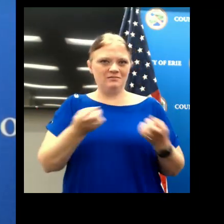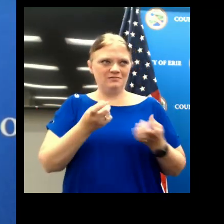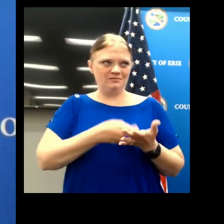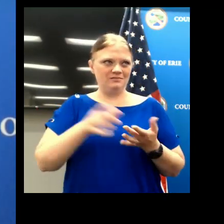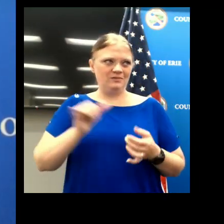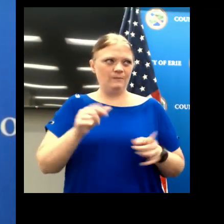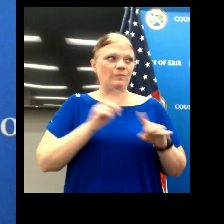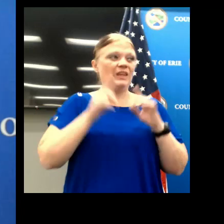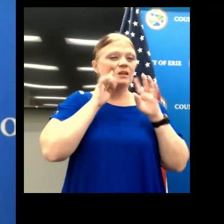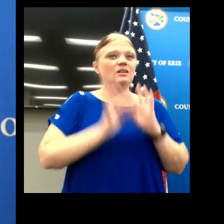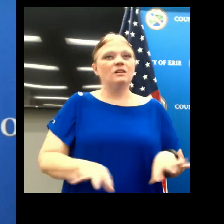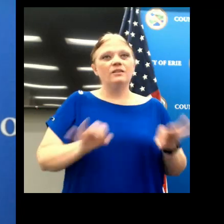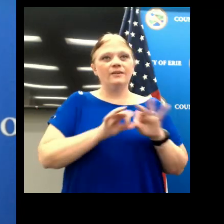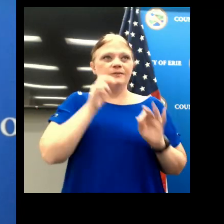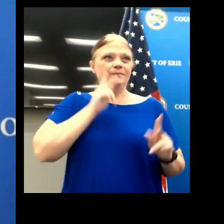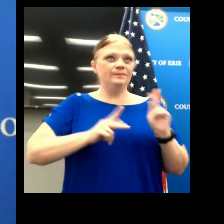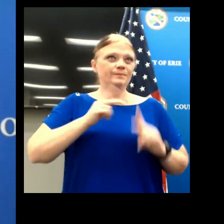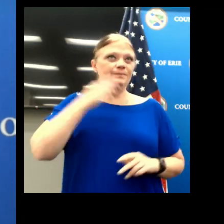to realize that